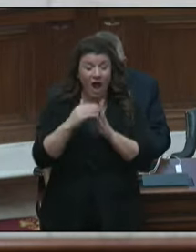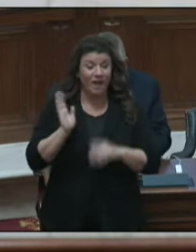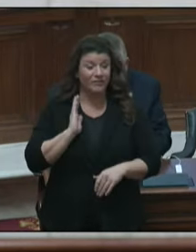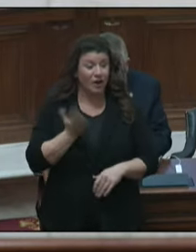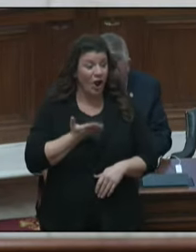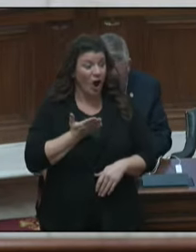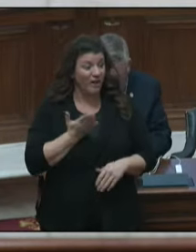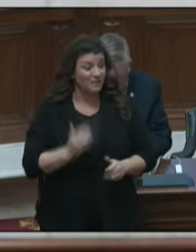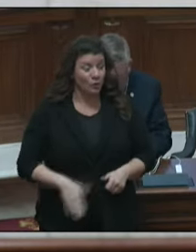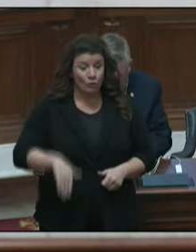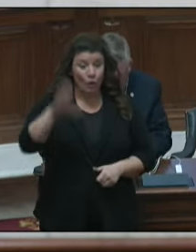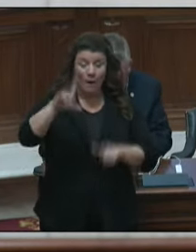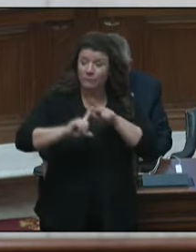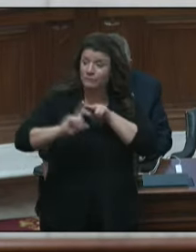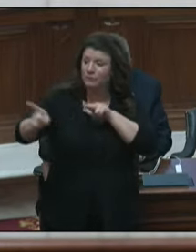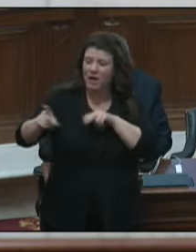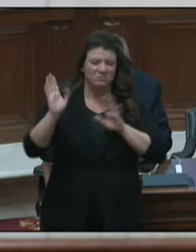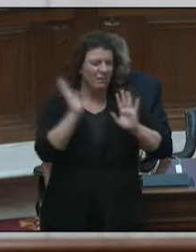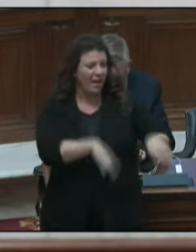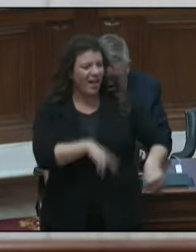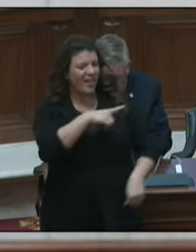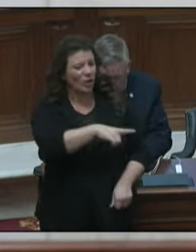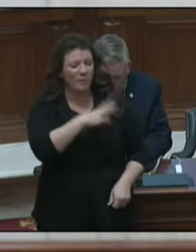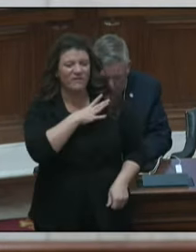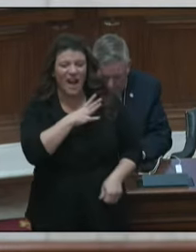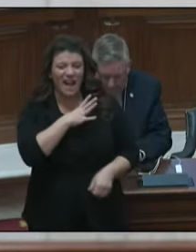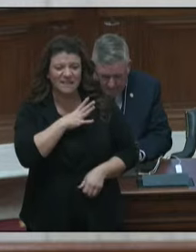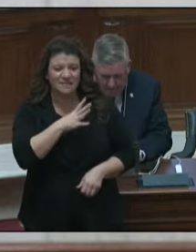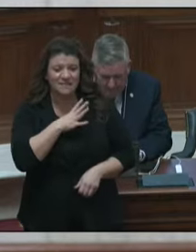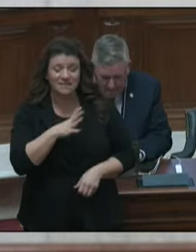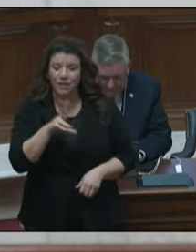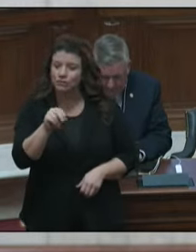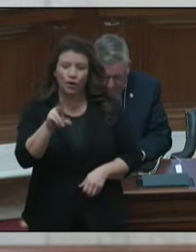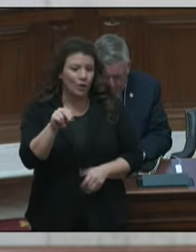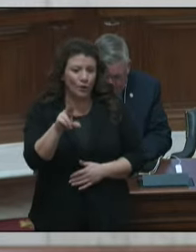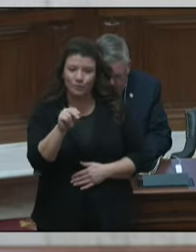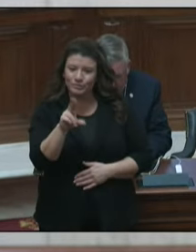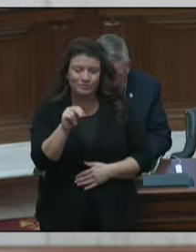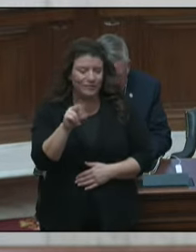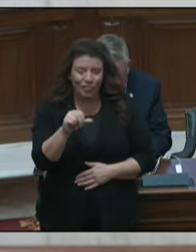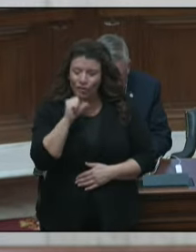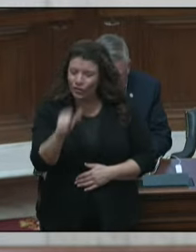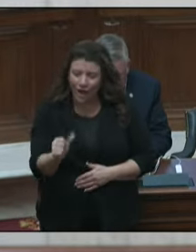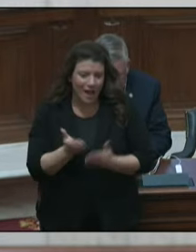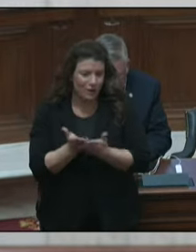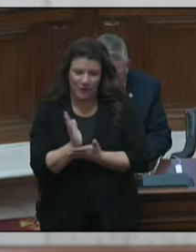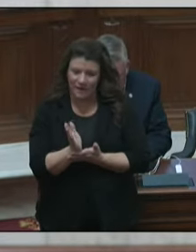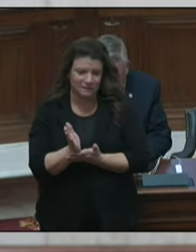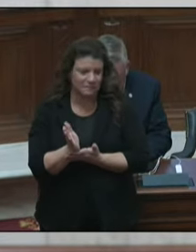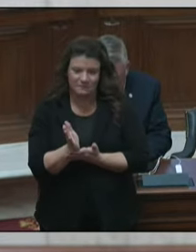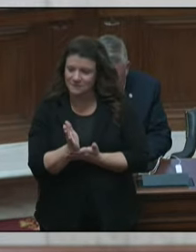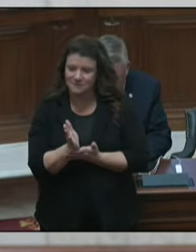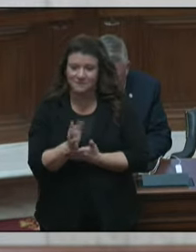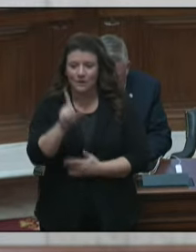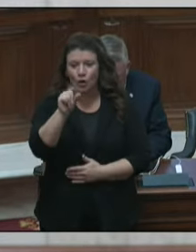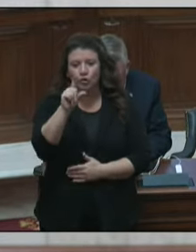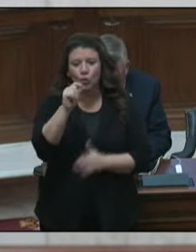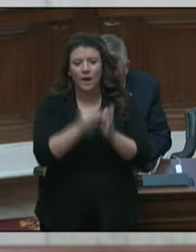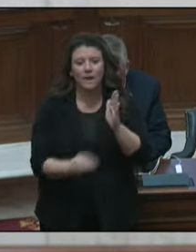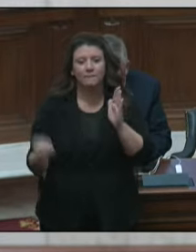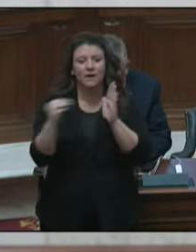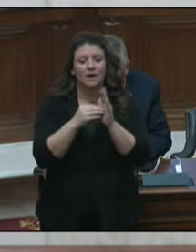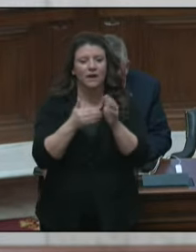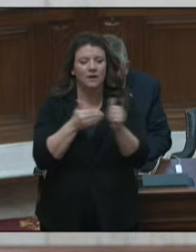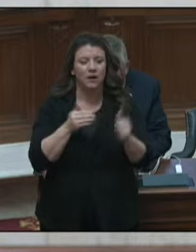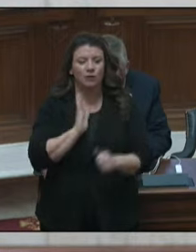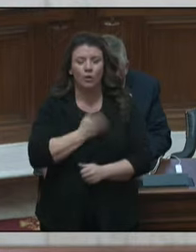away from and we think, oh, they'll be okay. No, they won't be okay. $20 million to